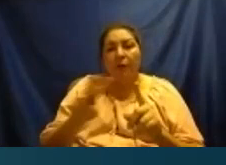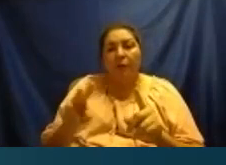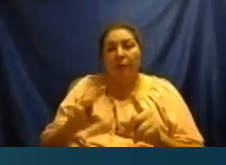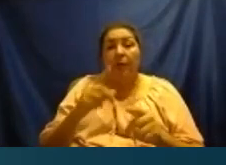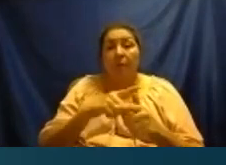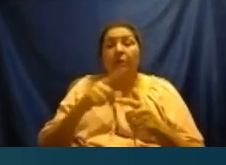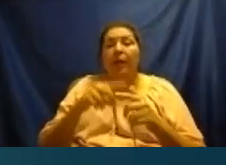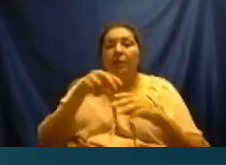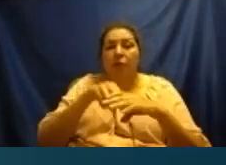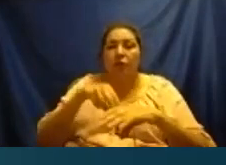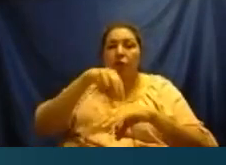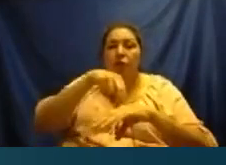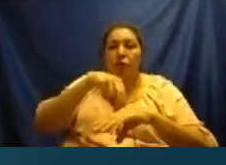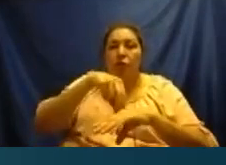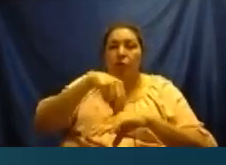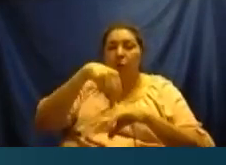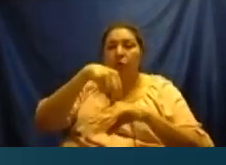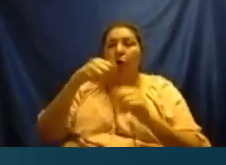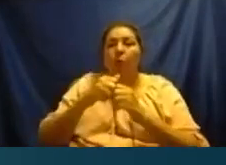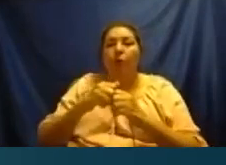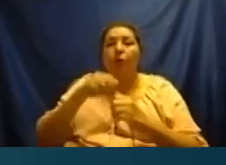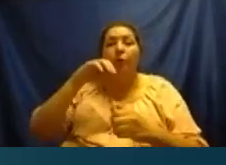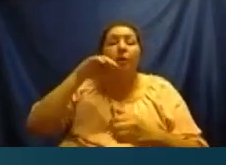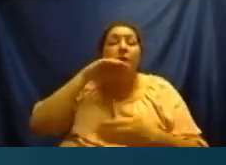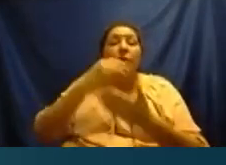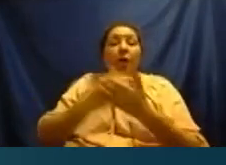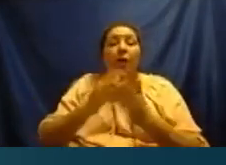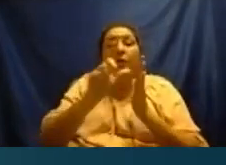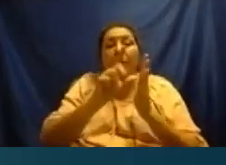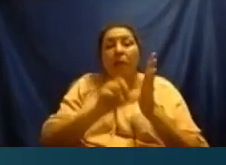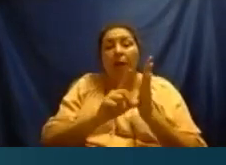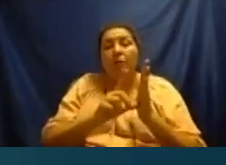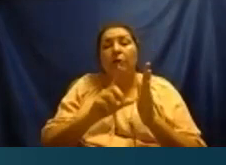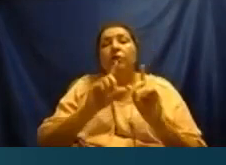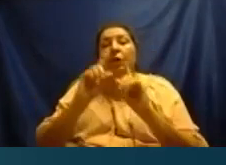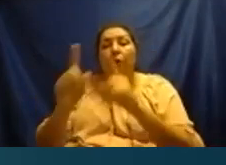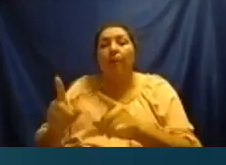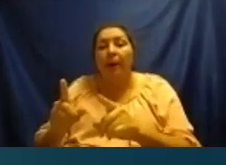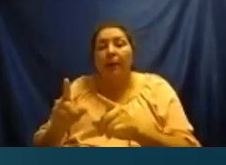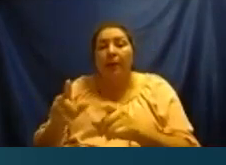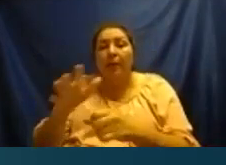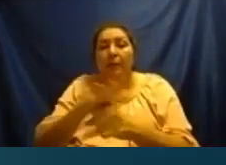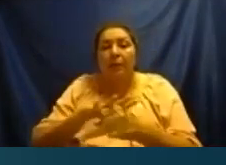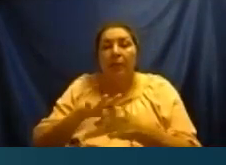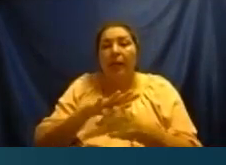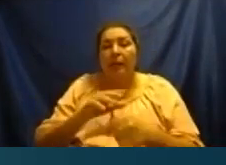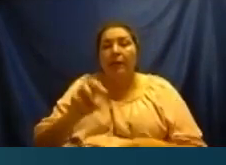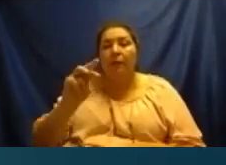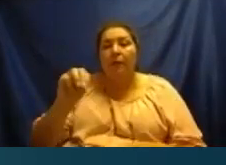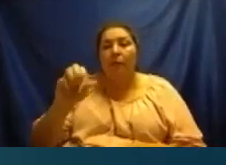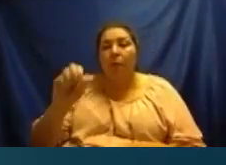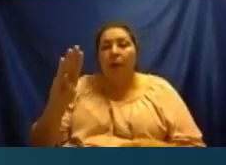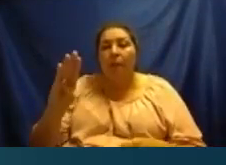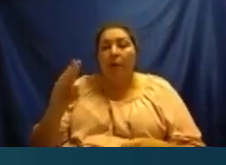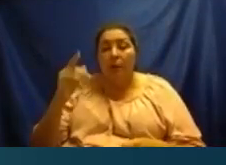arose with her daughters-in-law that she might return from the land of Moab, for she had heard in the land of Moab that the Lord had visited